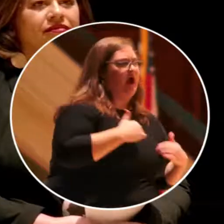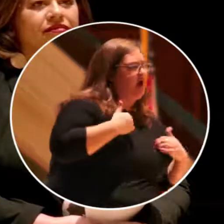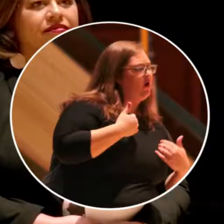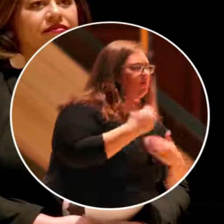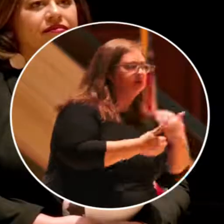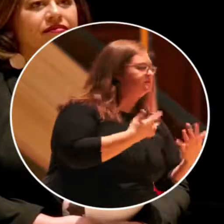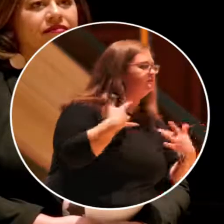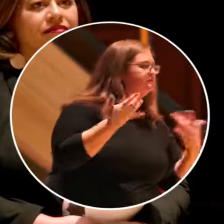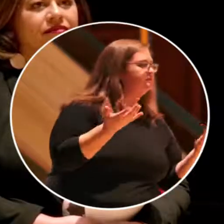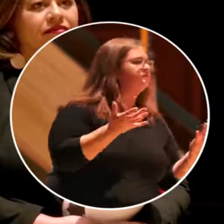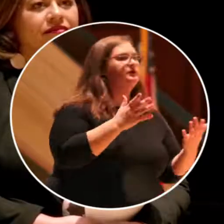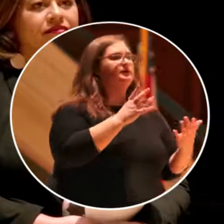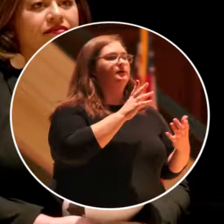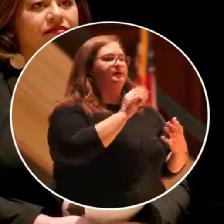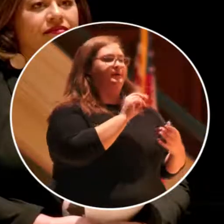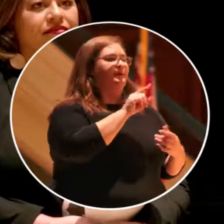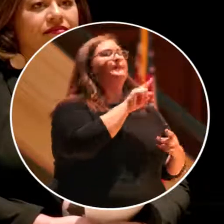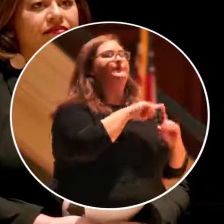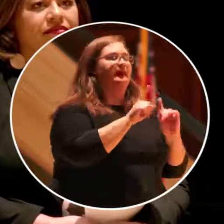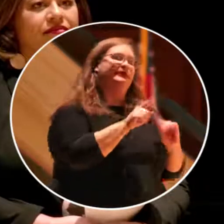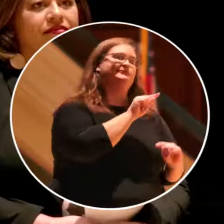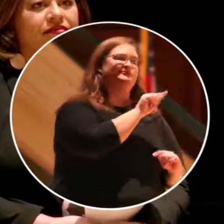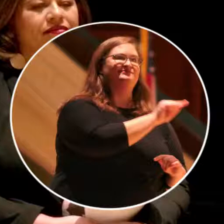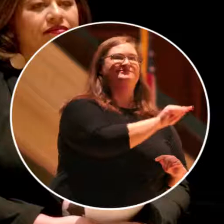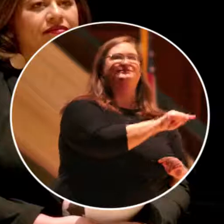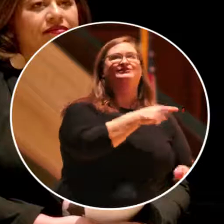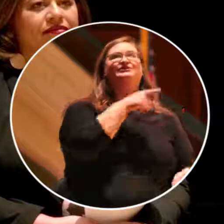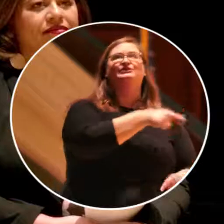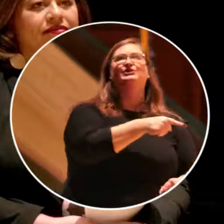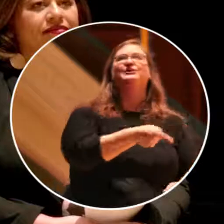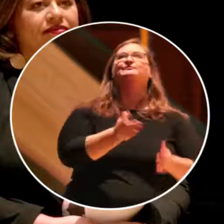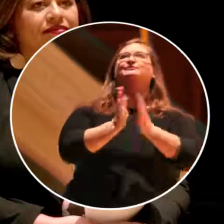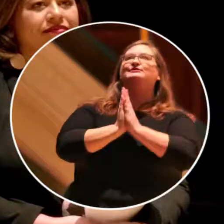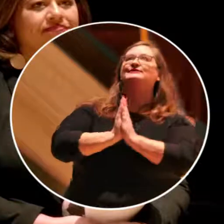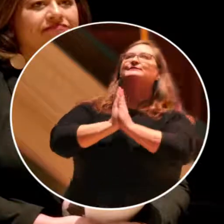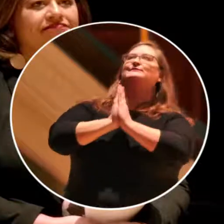mother praying to Jesus' mother, asking for help.